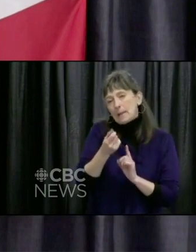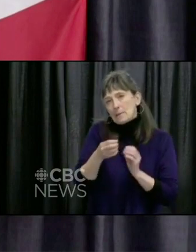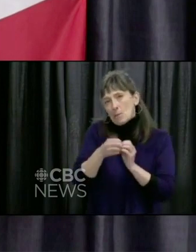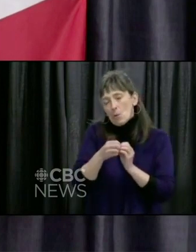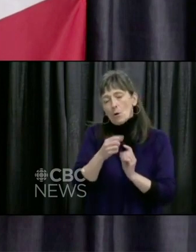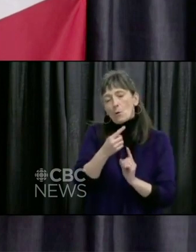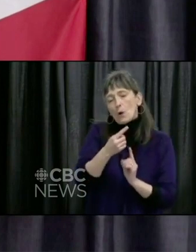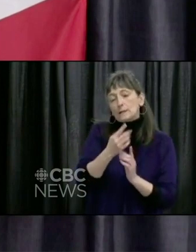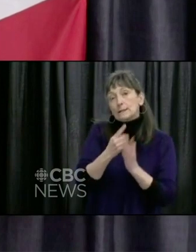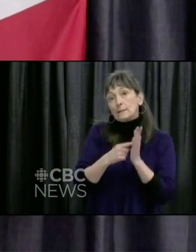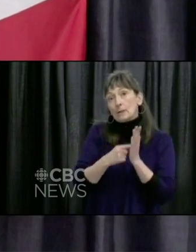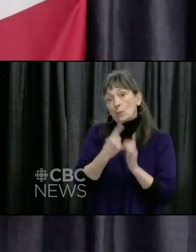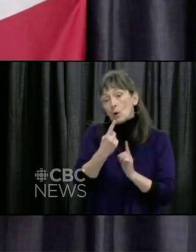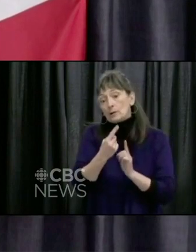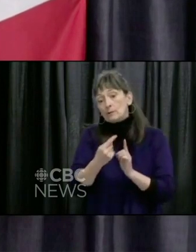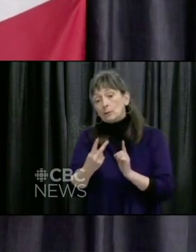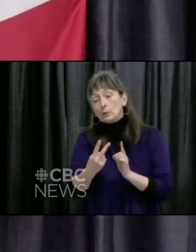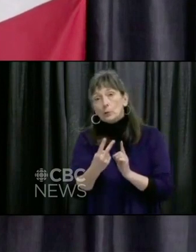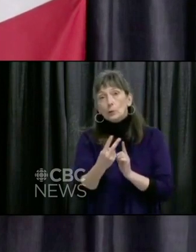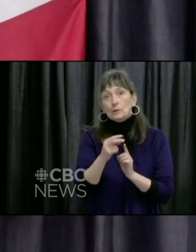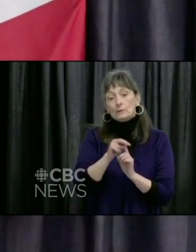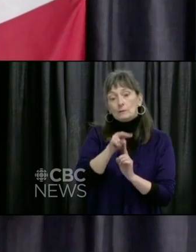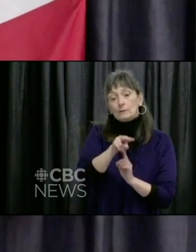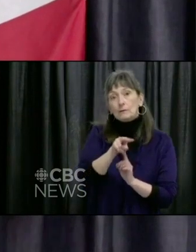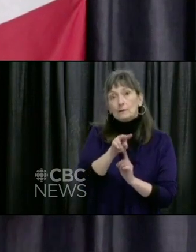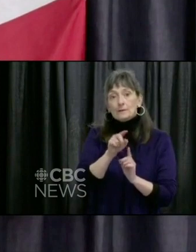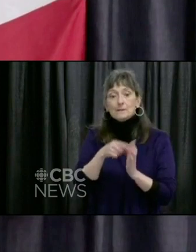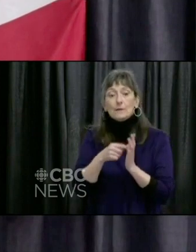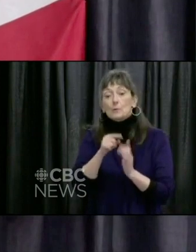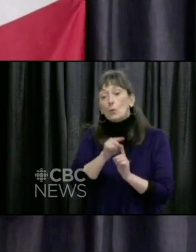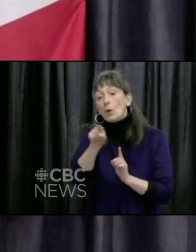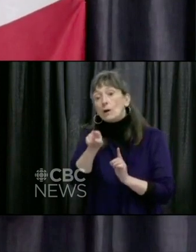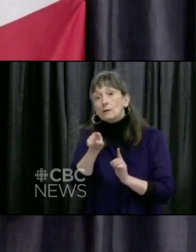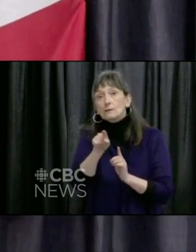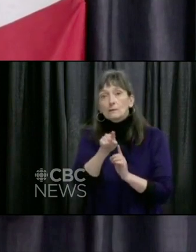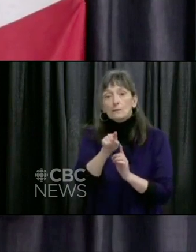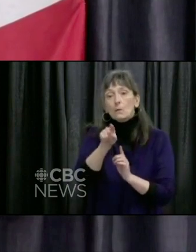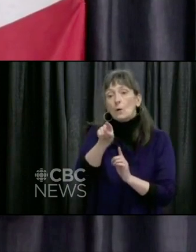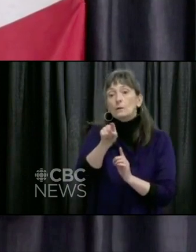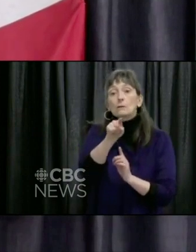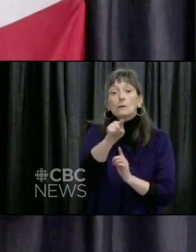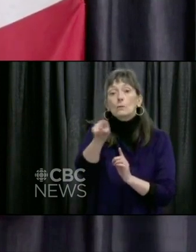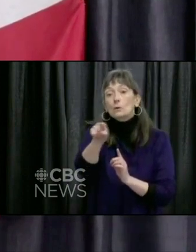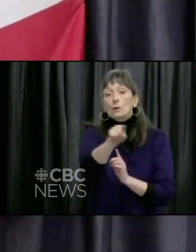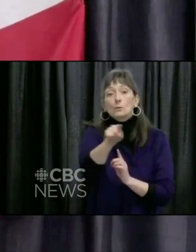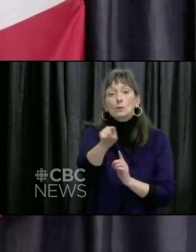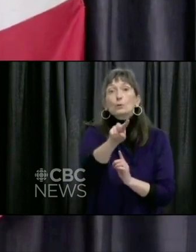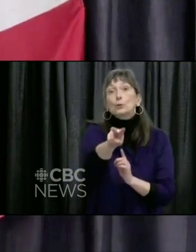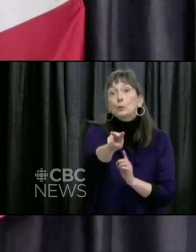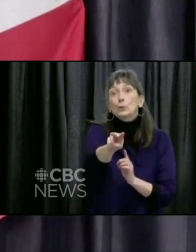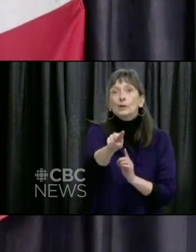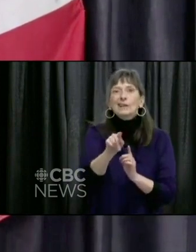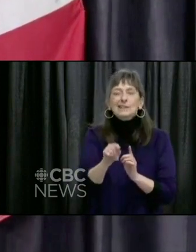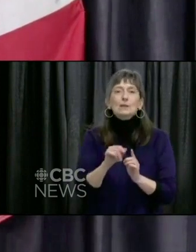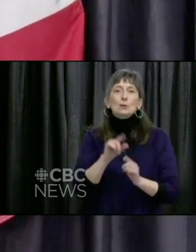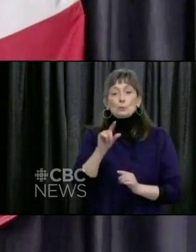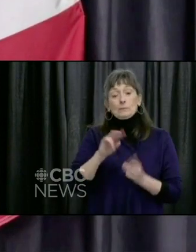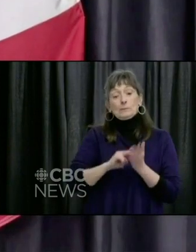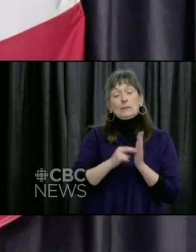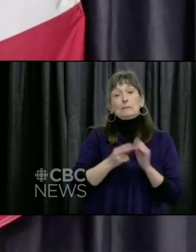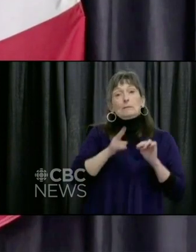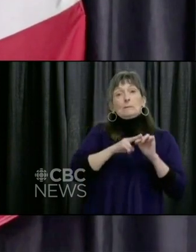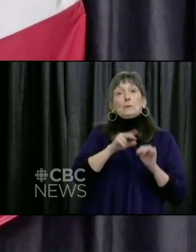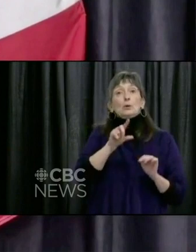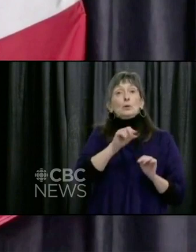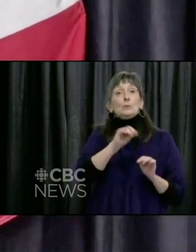is just a mathematical model to show that with time, you're going to get into an accelerated phase and then an exponential phase. We're